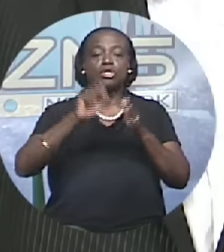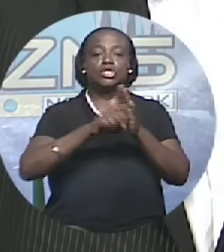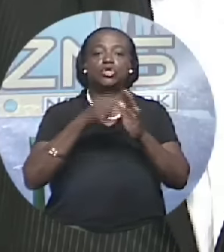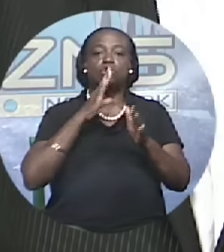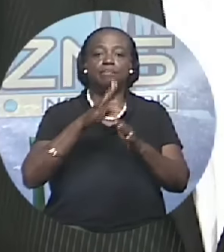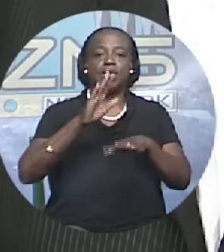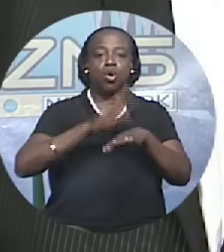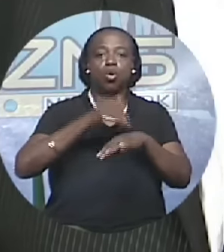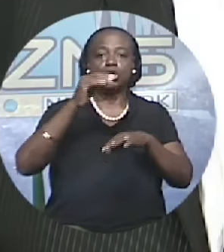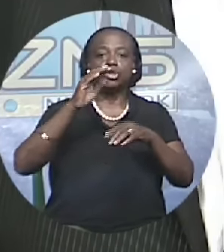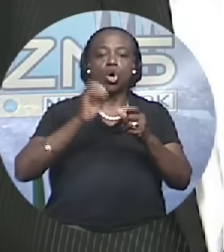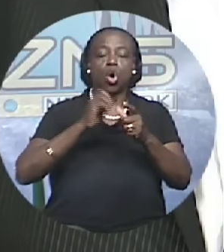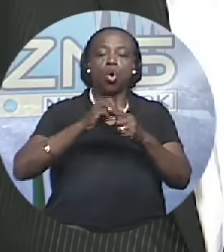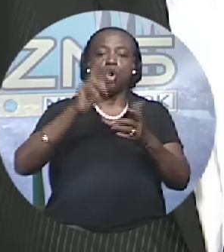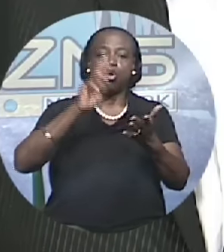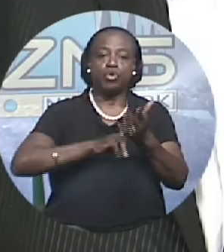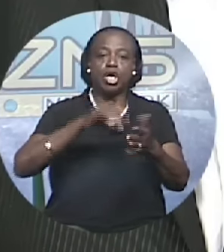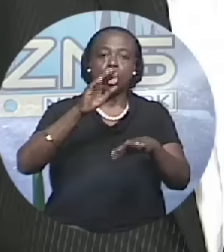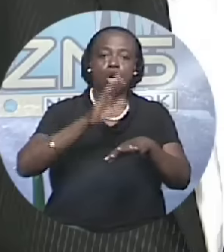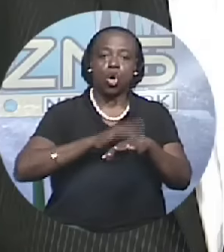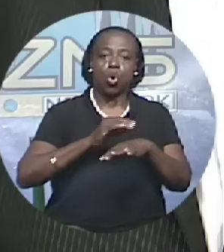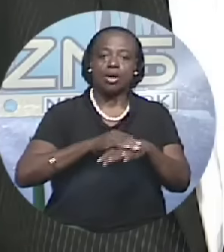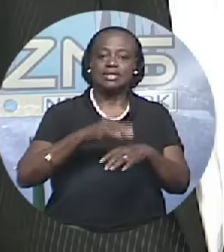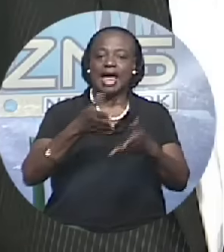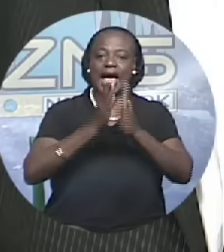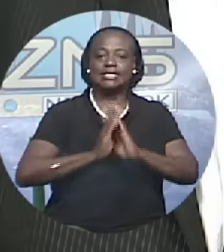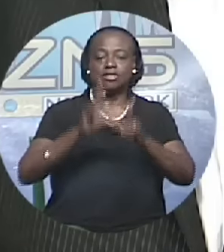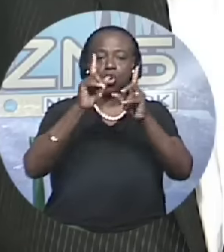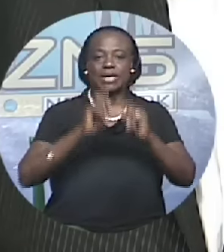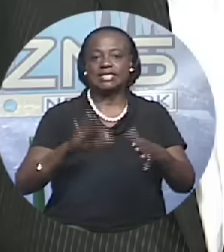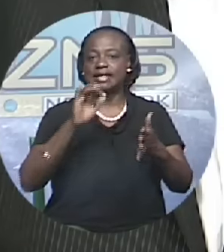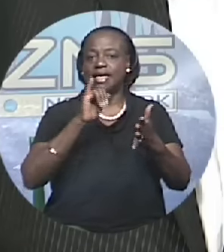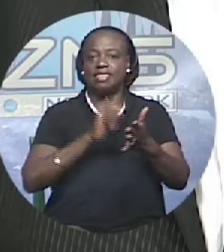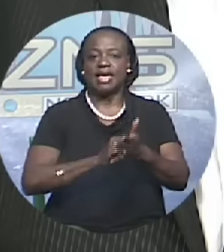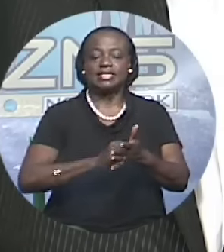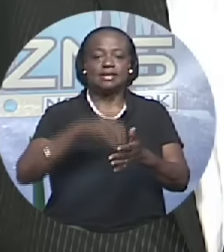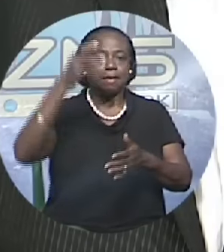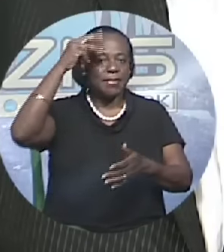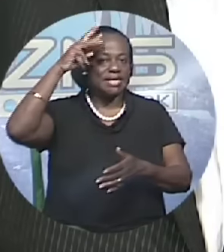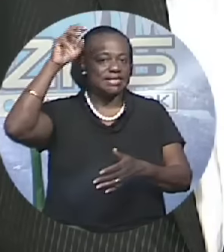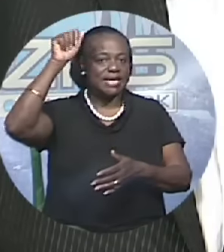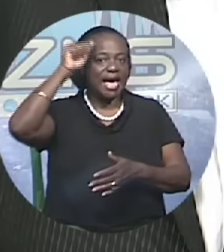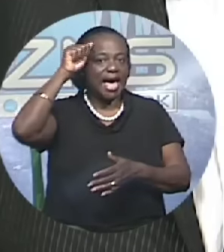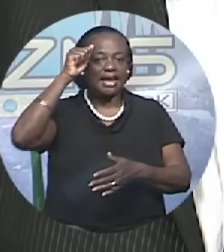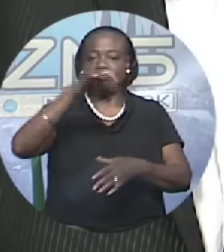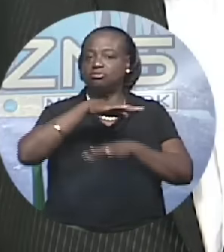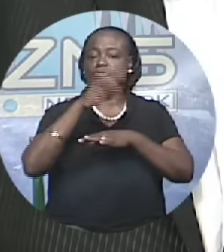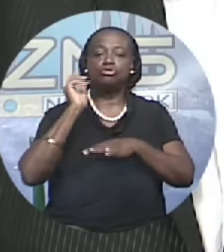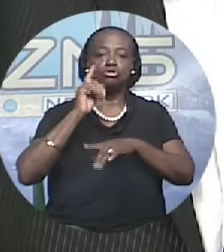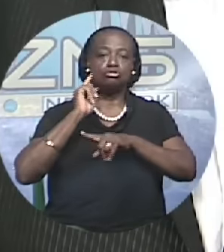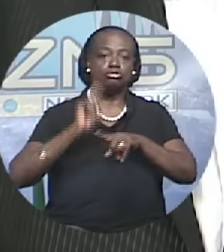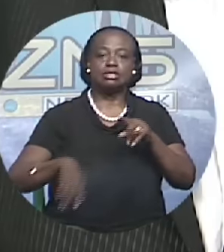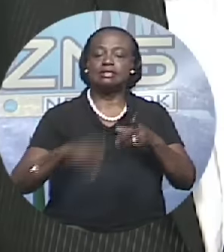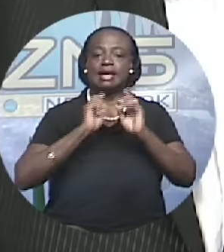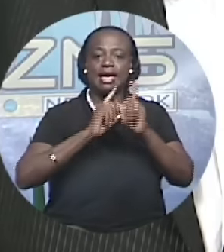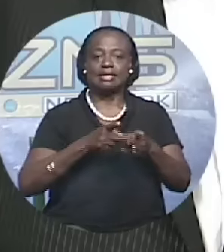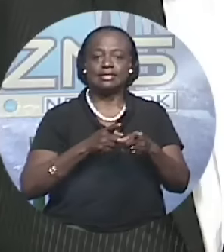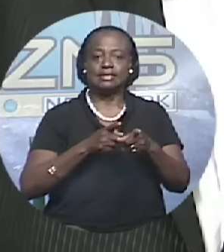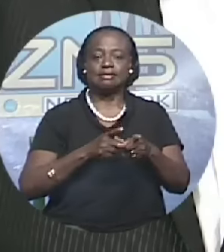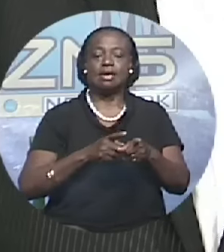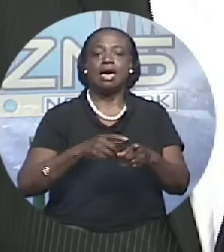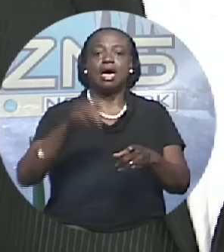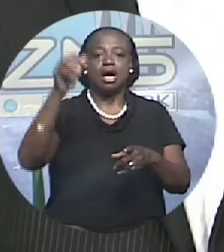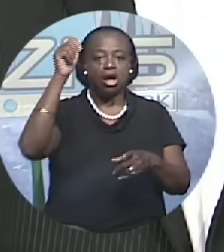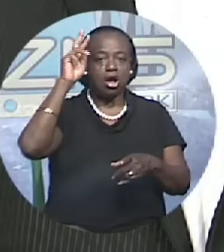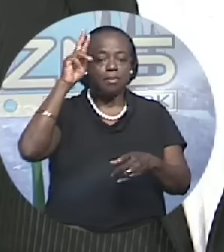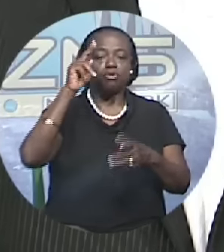that Mr. Allen could not, and then to determine the involvement of the Ministry of Works and Urban Development. Meantime, urban renewal co-chair